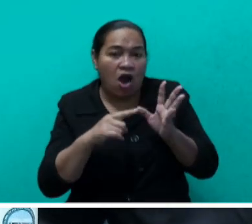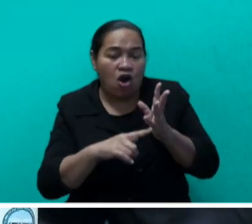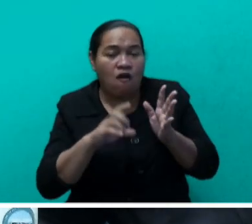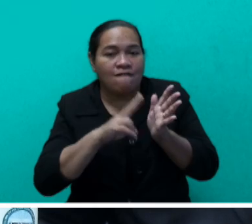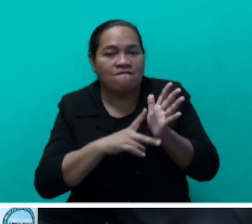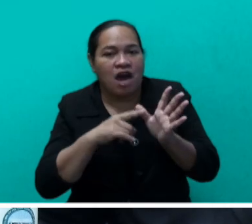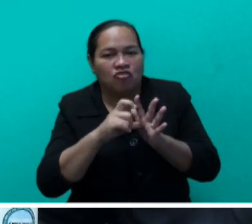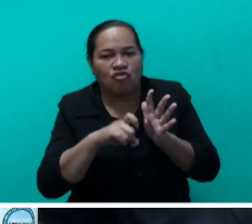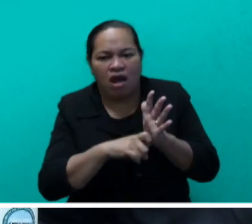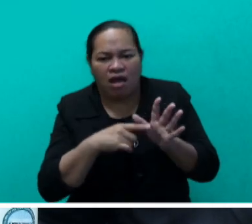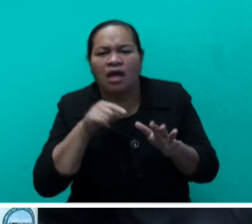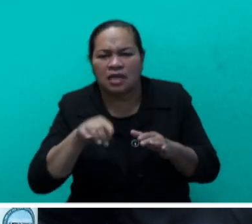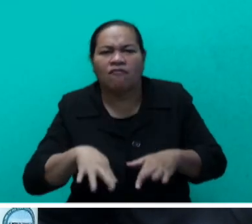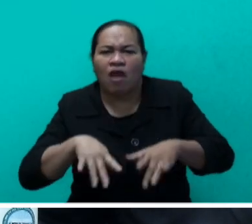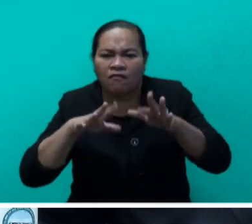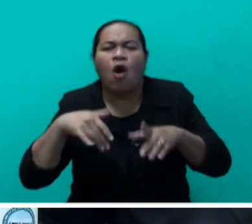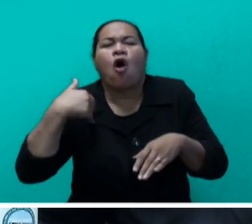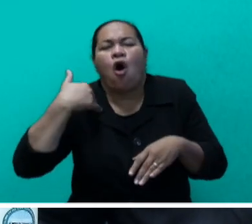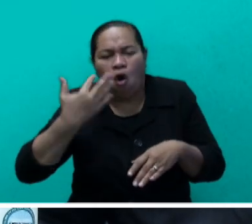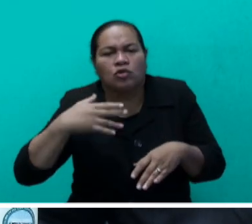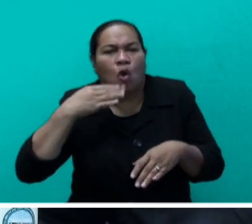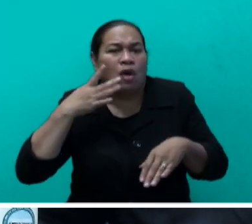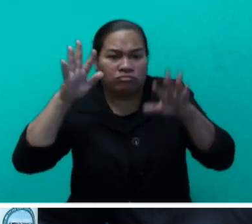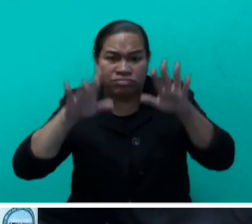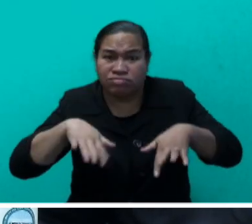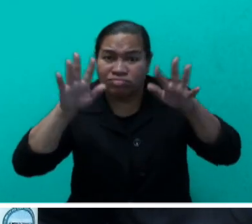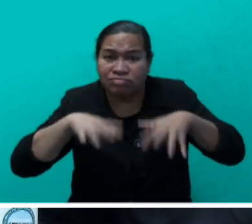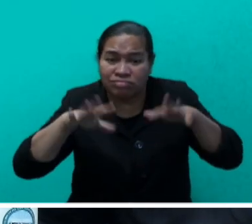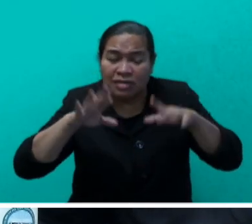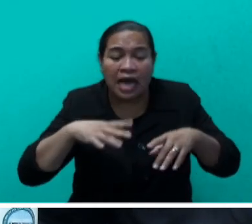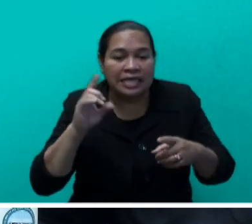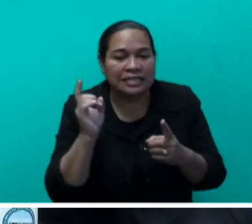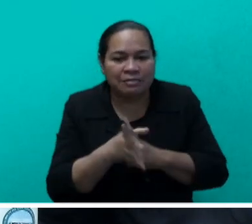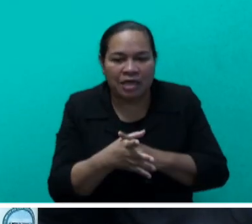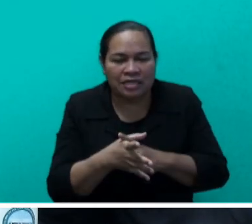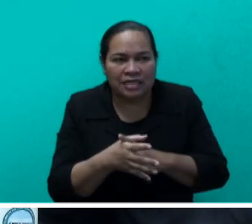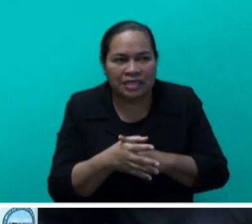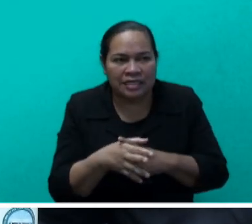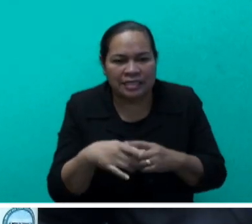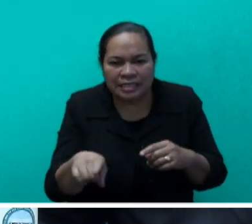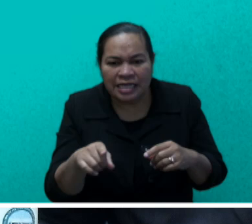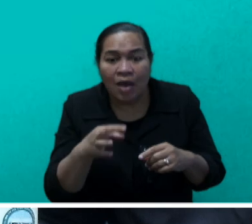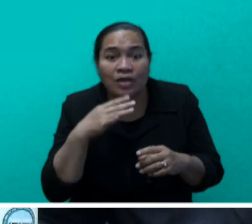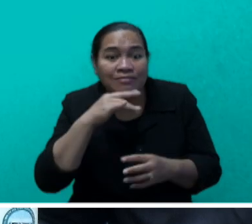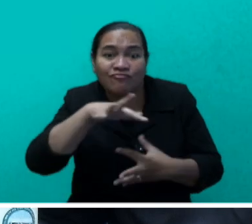floods during periods of heavy rainfall, especially in the wet season and during tropical